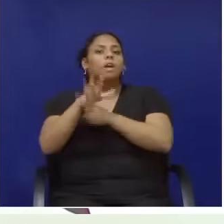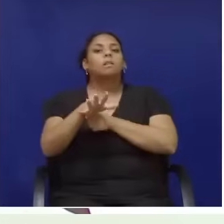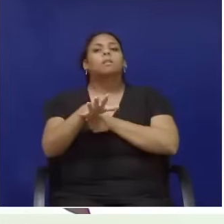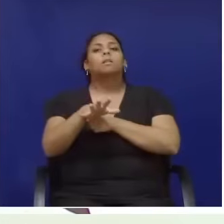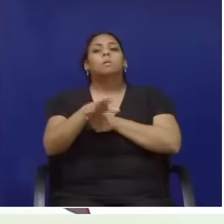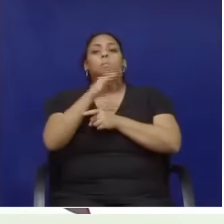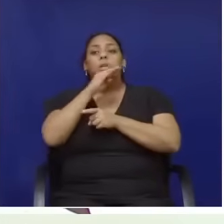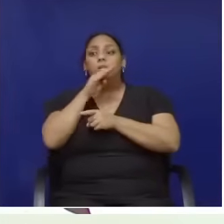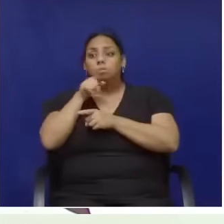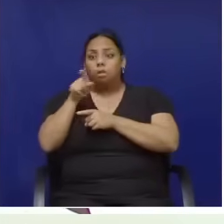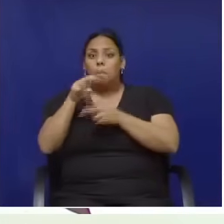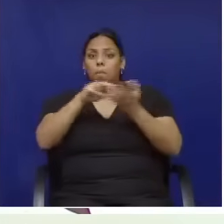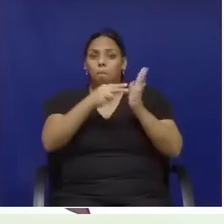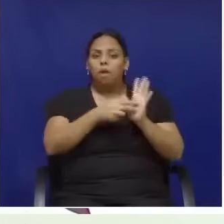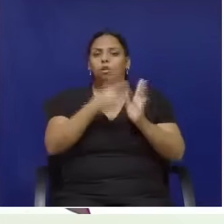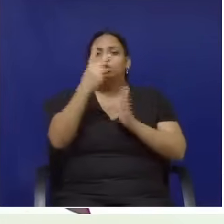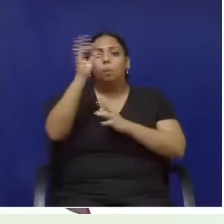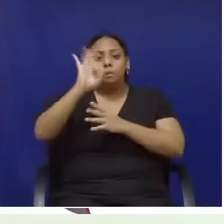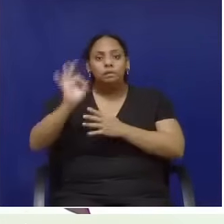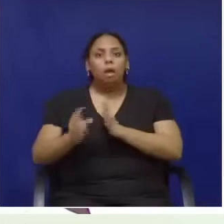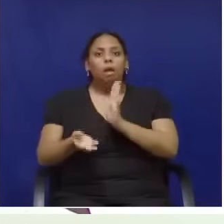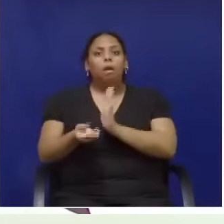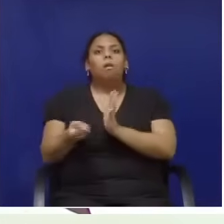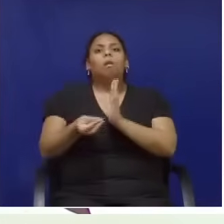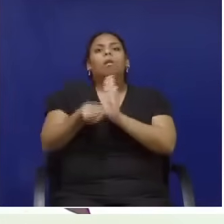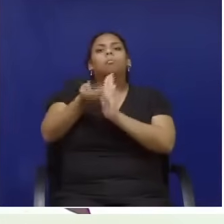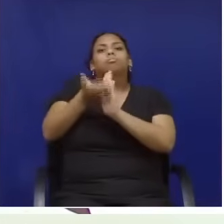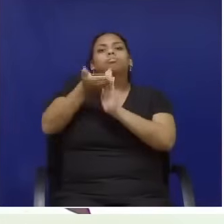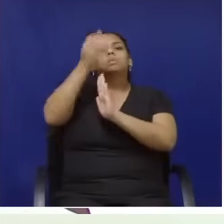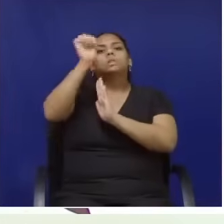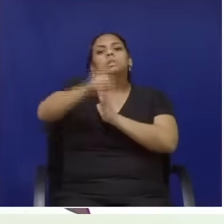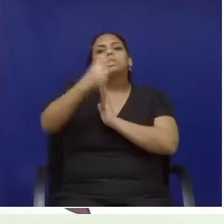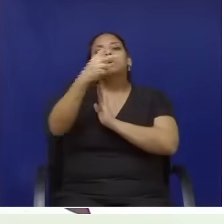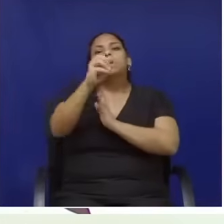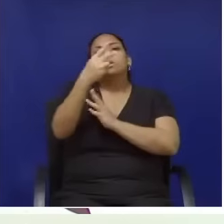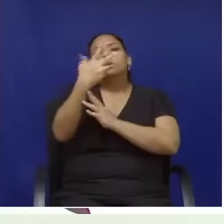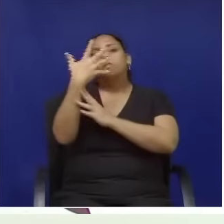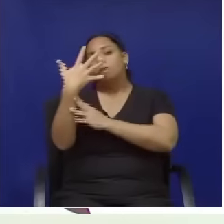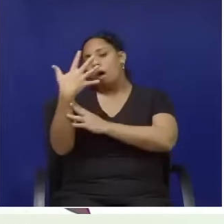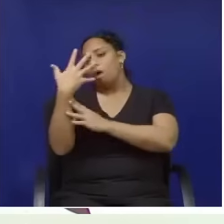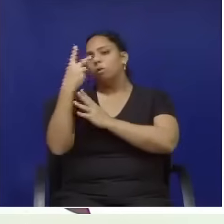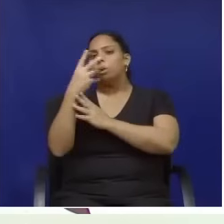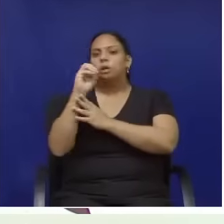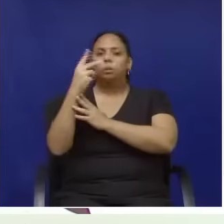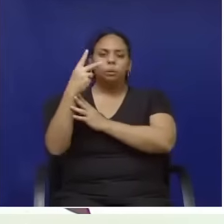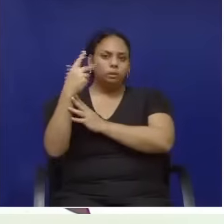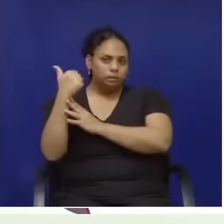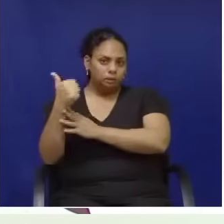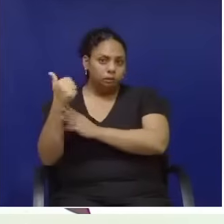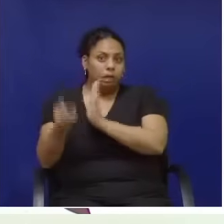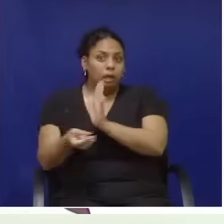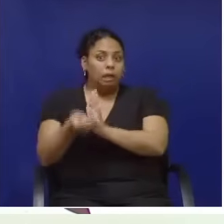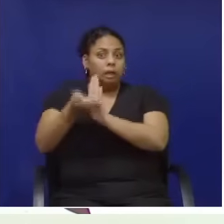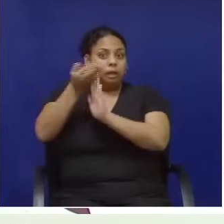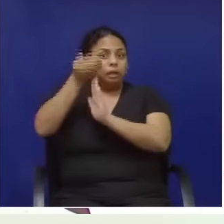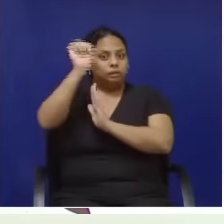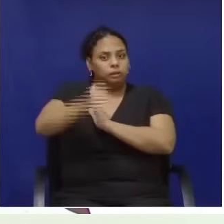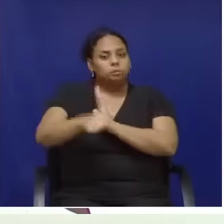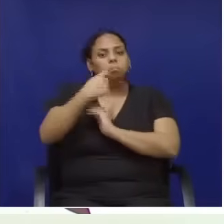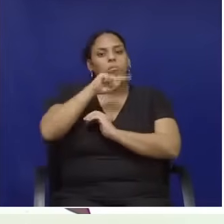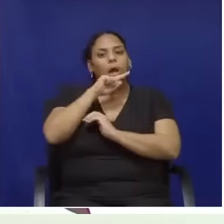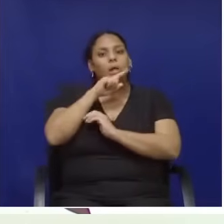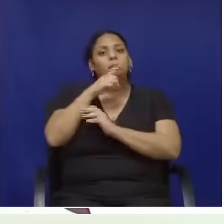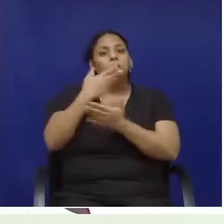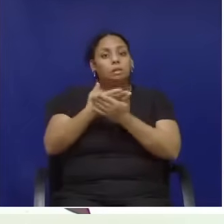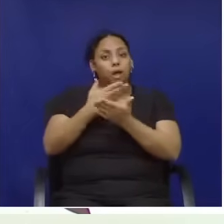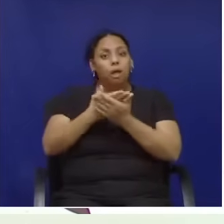With the department getting the 2% increase in the budget for 2025-2026 financial year, how will this increase ensure that the vacancy rate